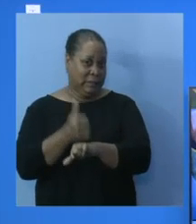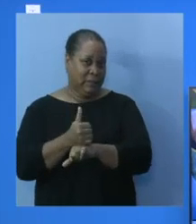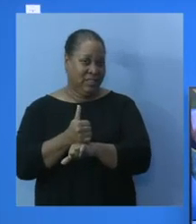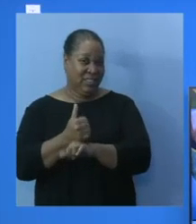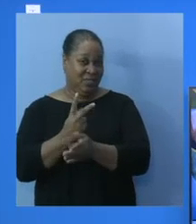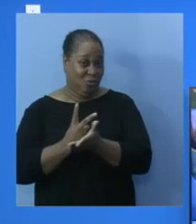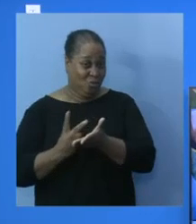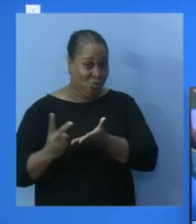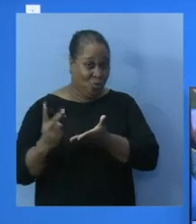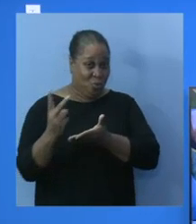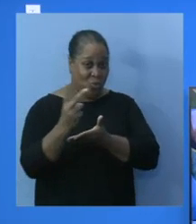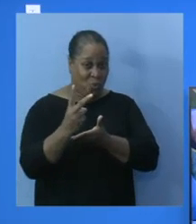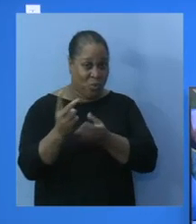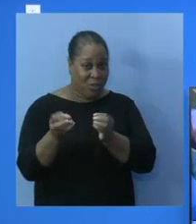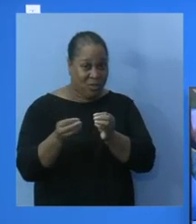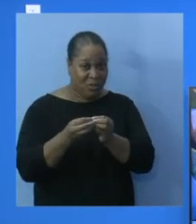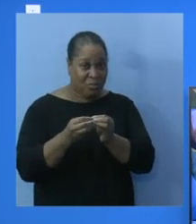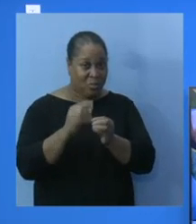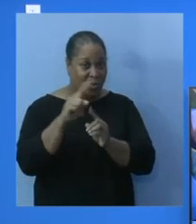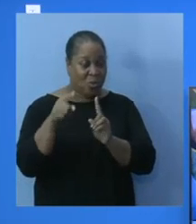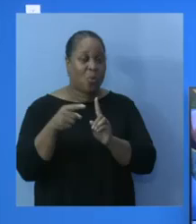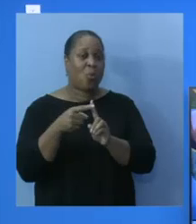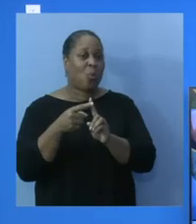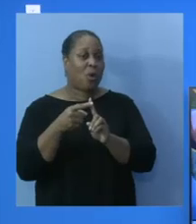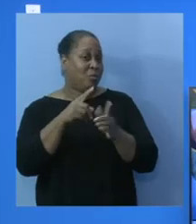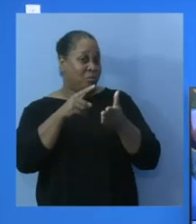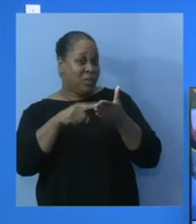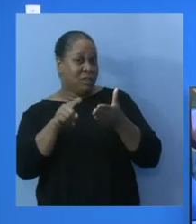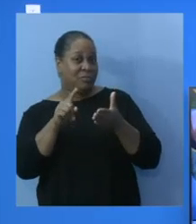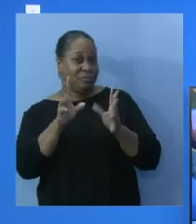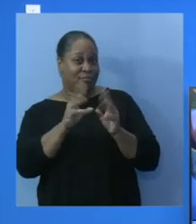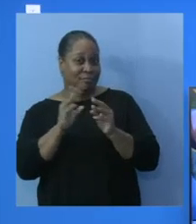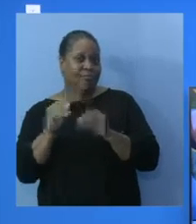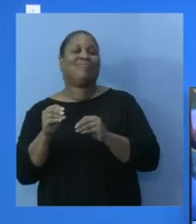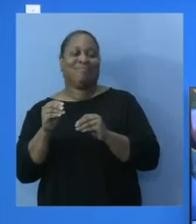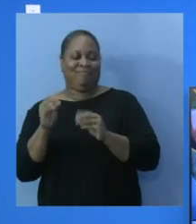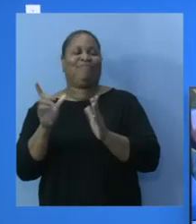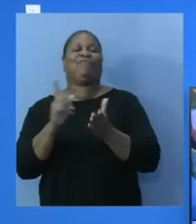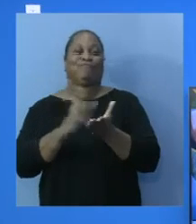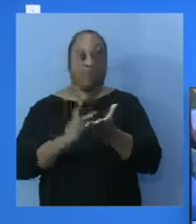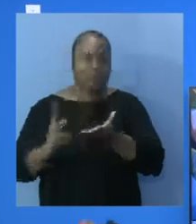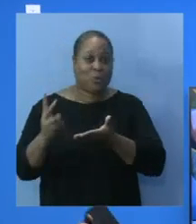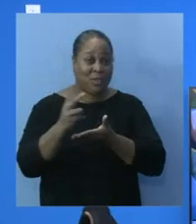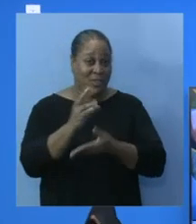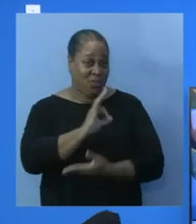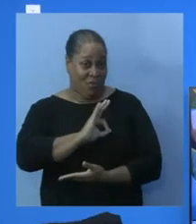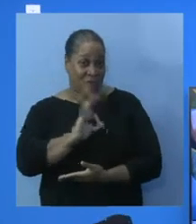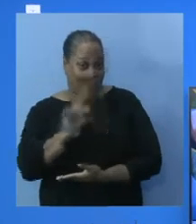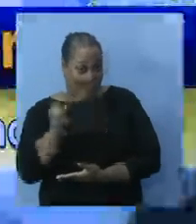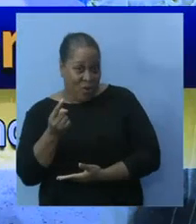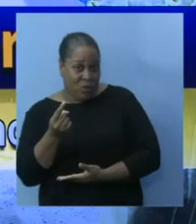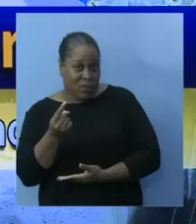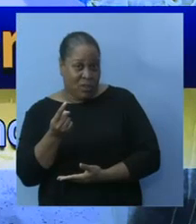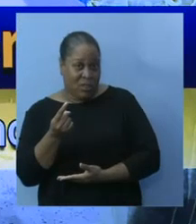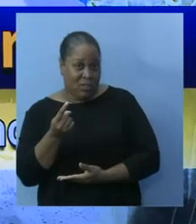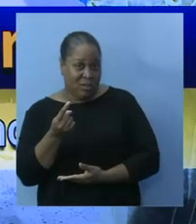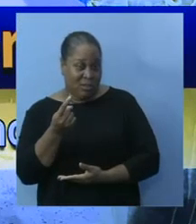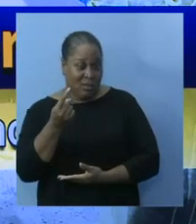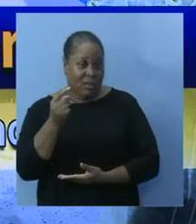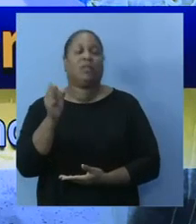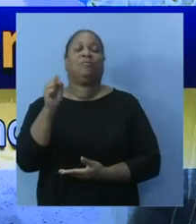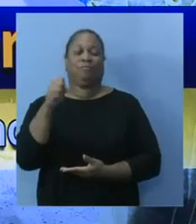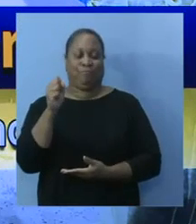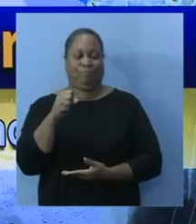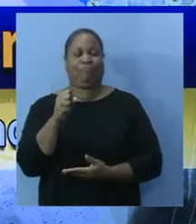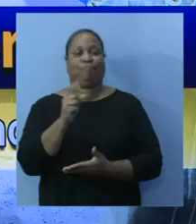2 weeks, so they want to know when would the Cabinet be revisiting that. In 2 weeks. So February 1st? I think that's what, The cabinet